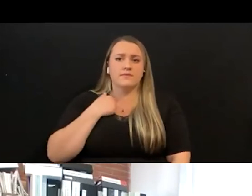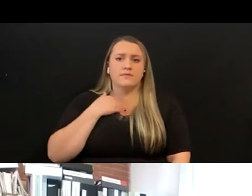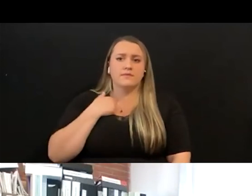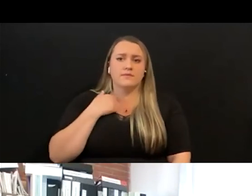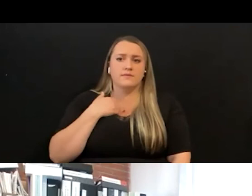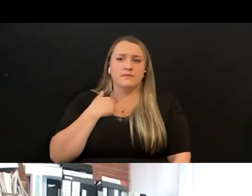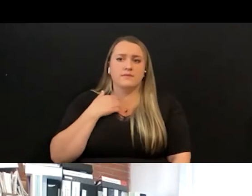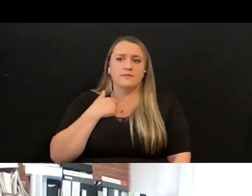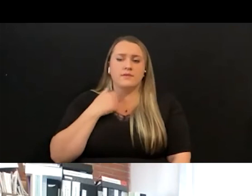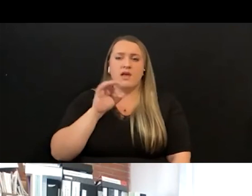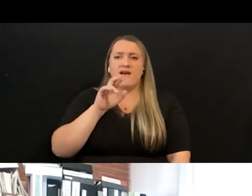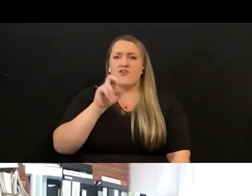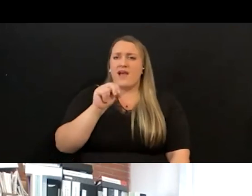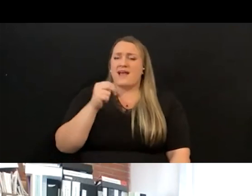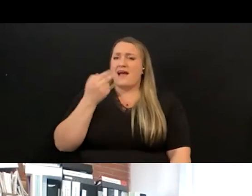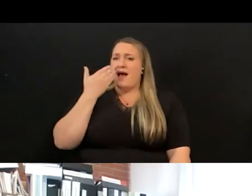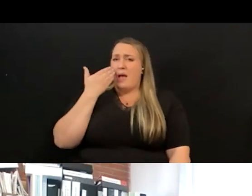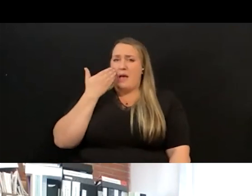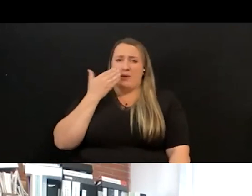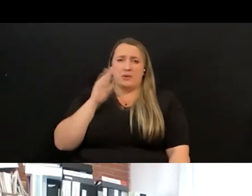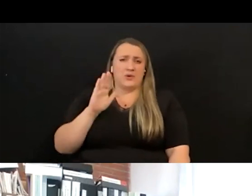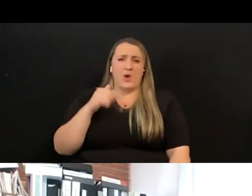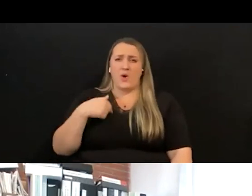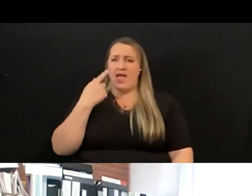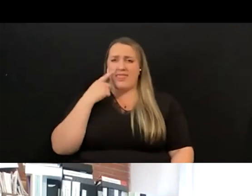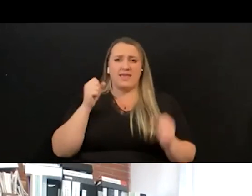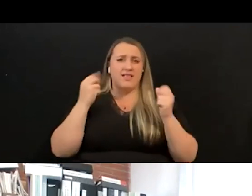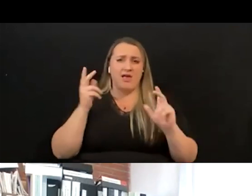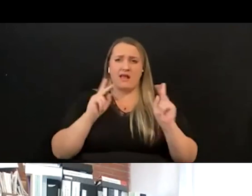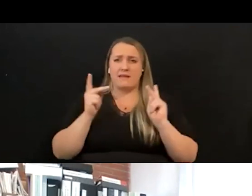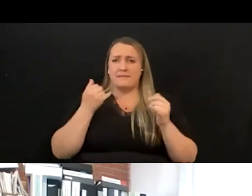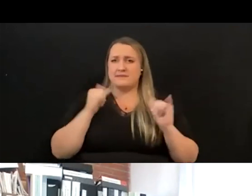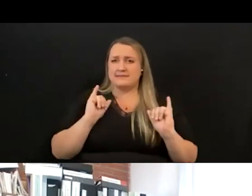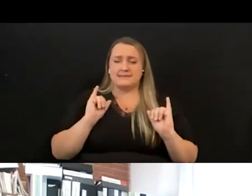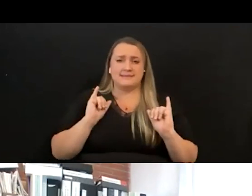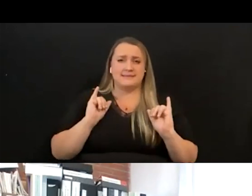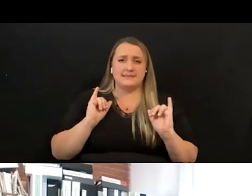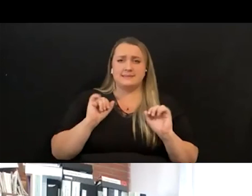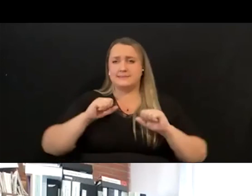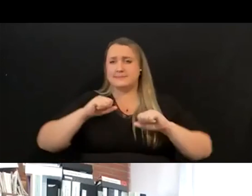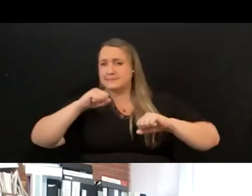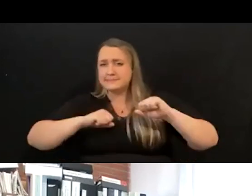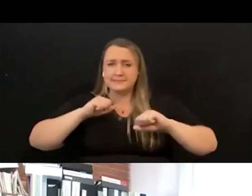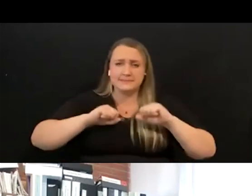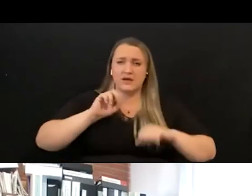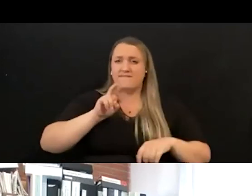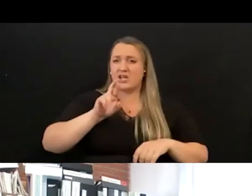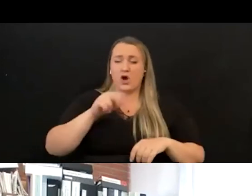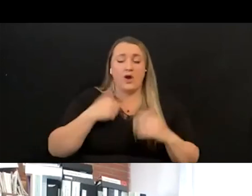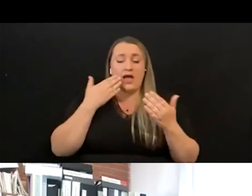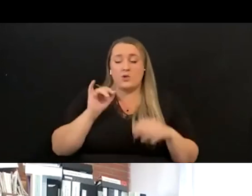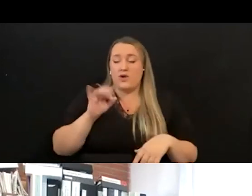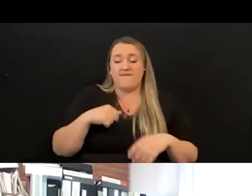I don't know. I think the jury is still out for a lot of people on VR. So I don't know if I could say anything that would be very useful.